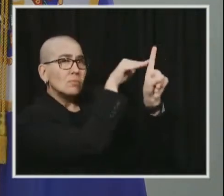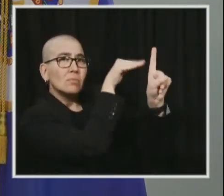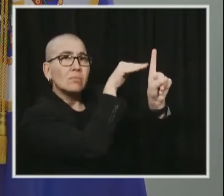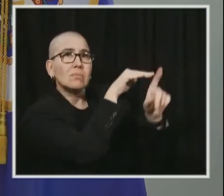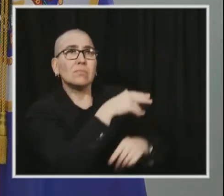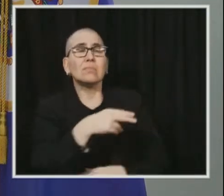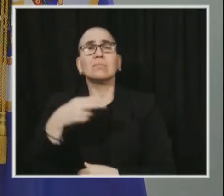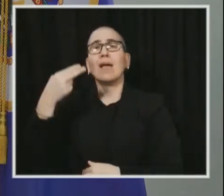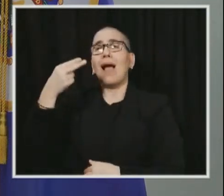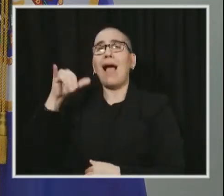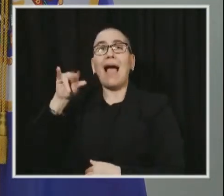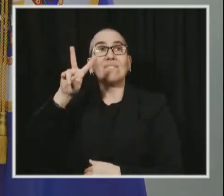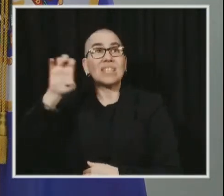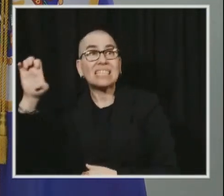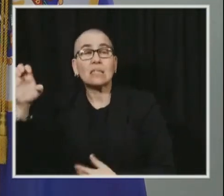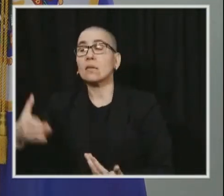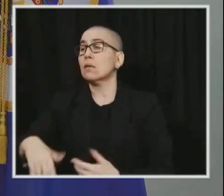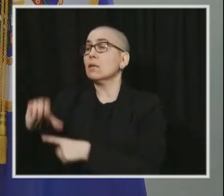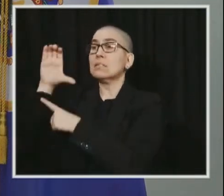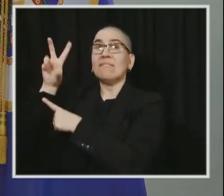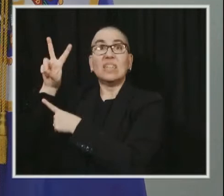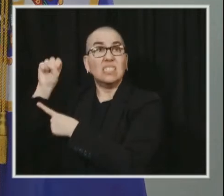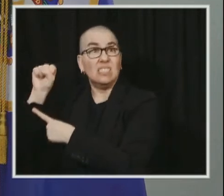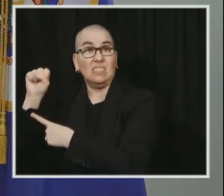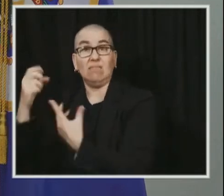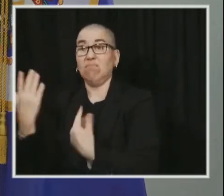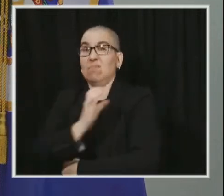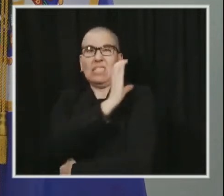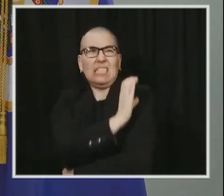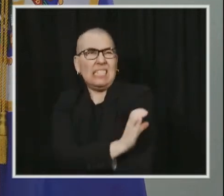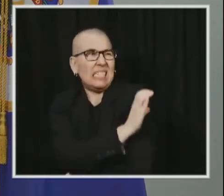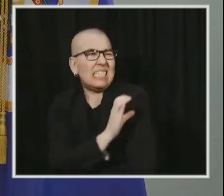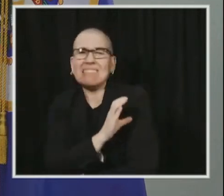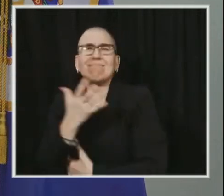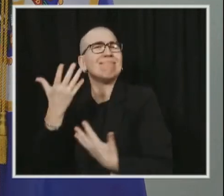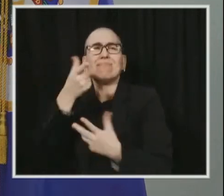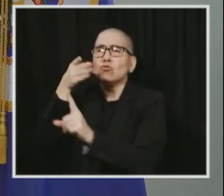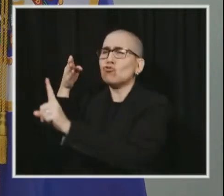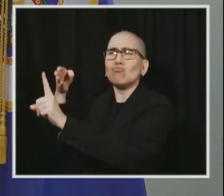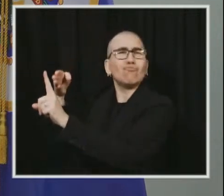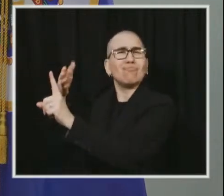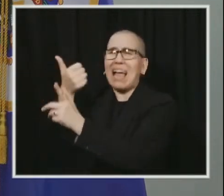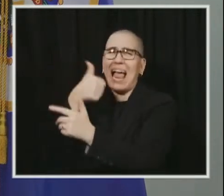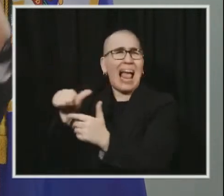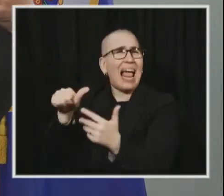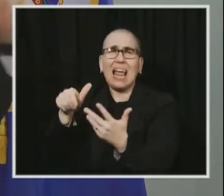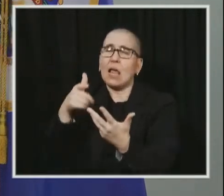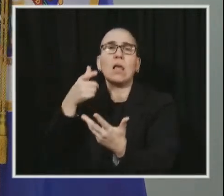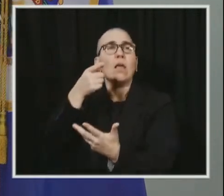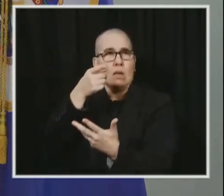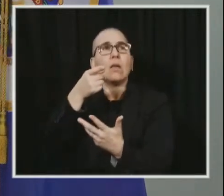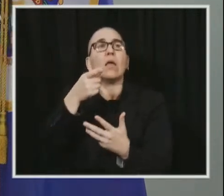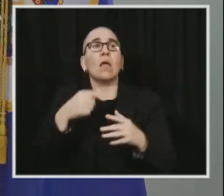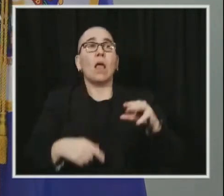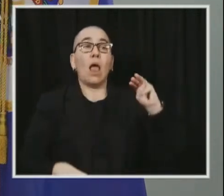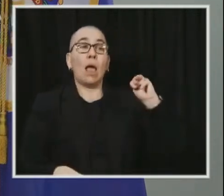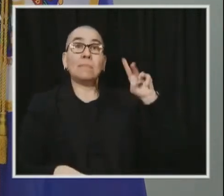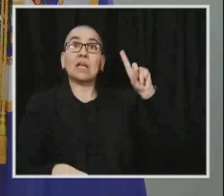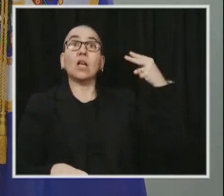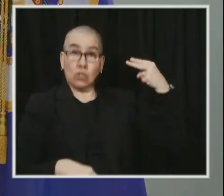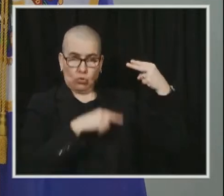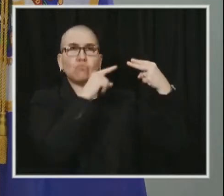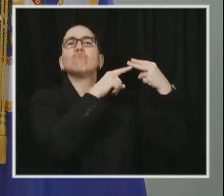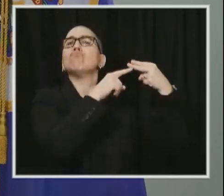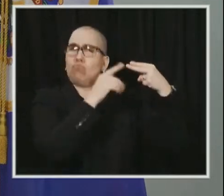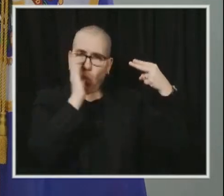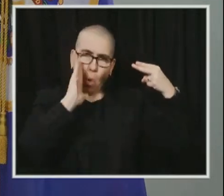CVS. You should be able to get it at a clinic that you use, or if any of those things don't work, the state has stepped up and put out